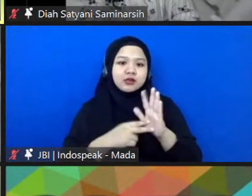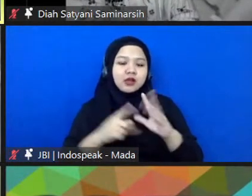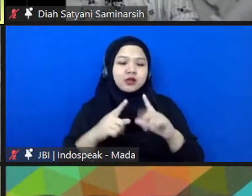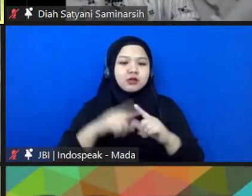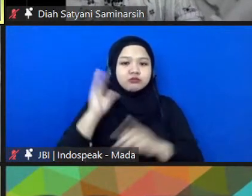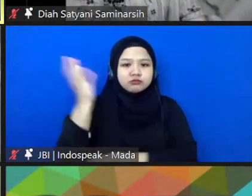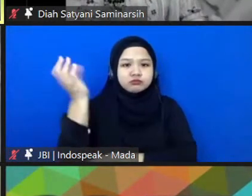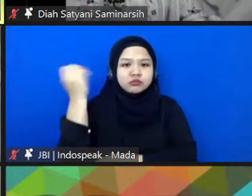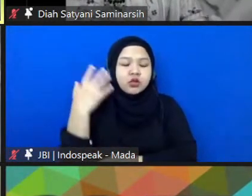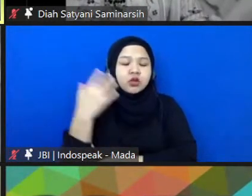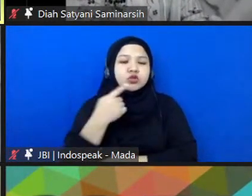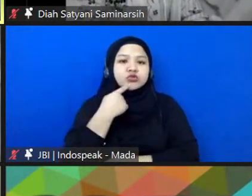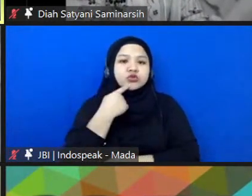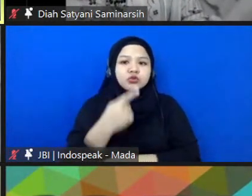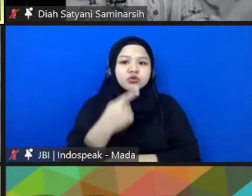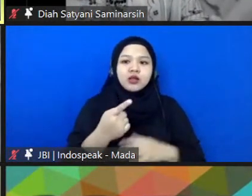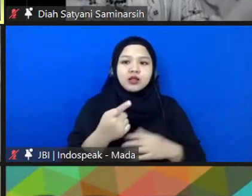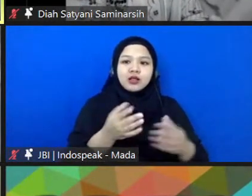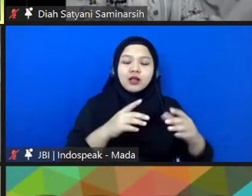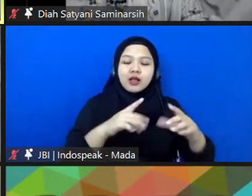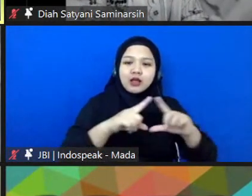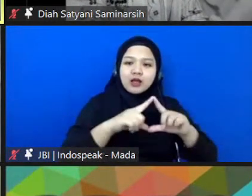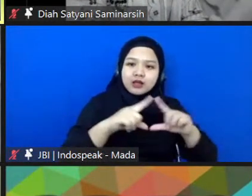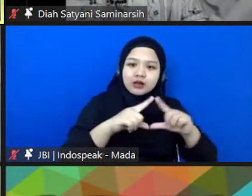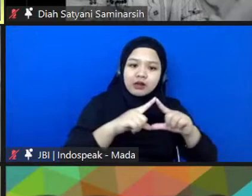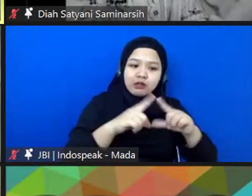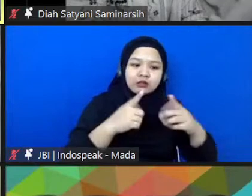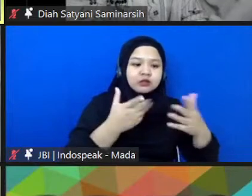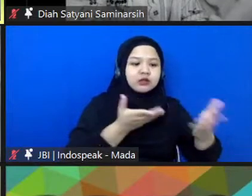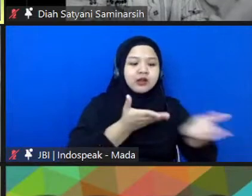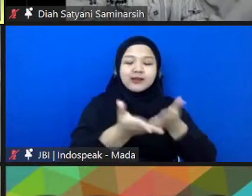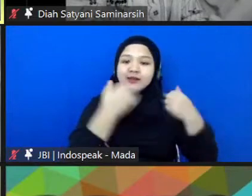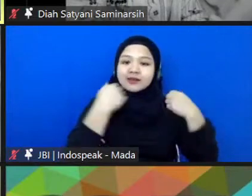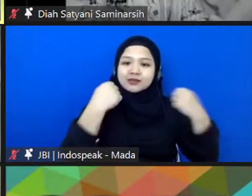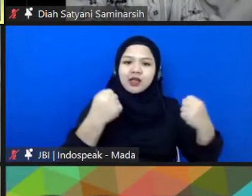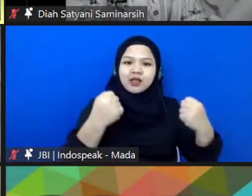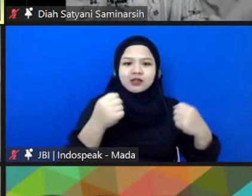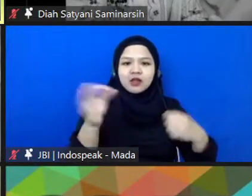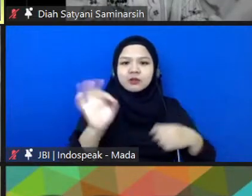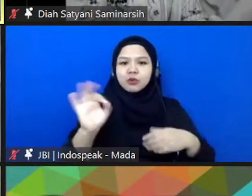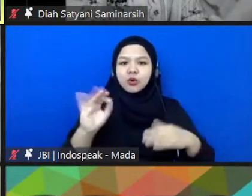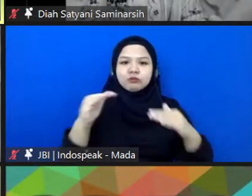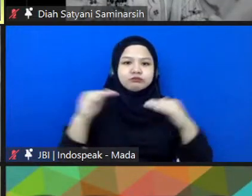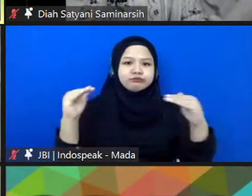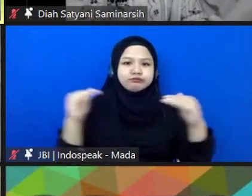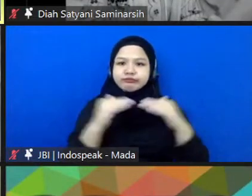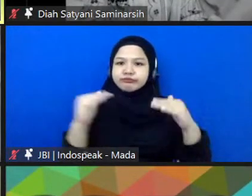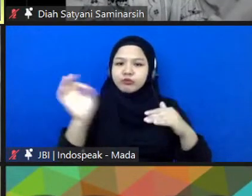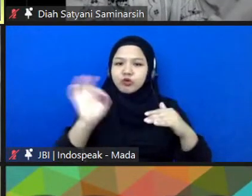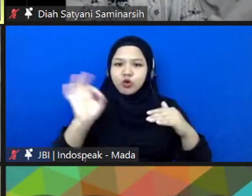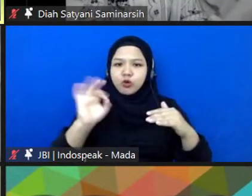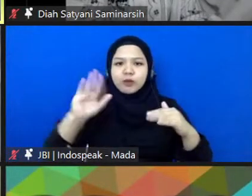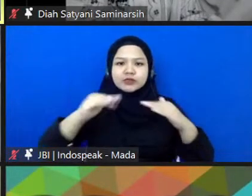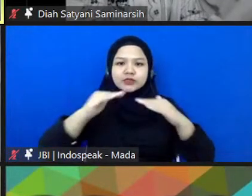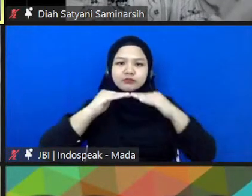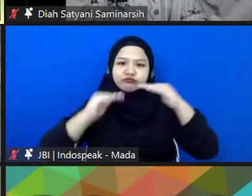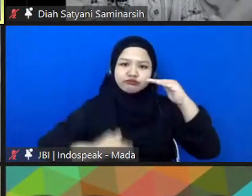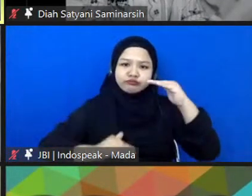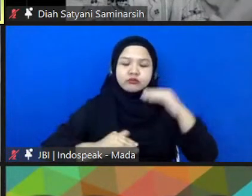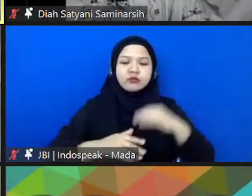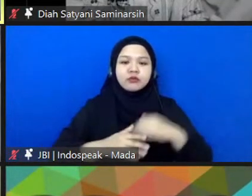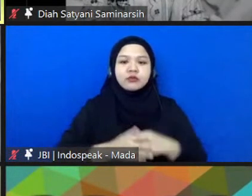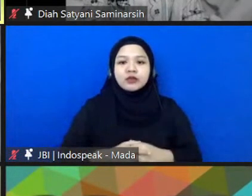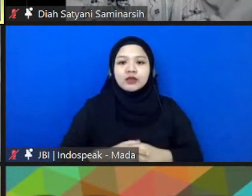of health service is also unequal. A general assumption is that improving universal healthcare, JKN in